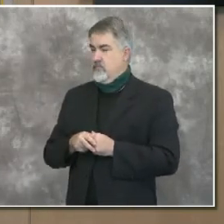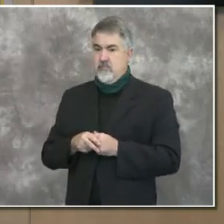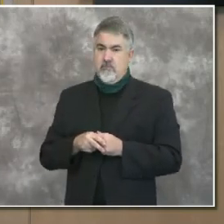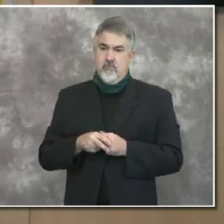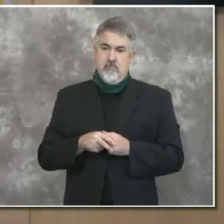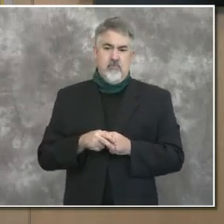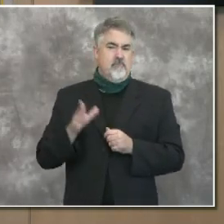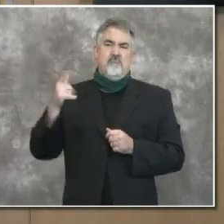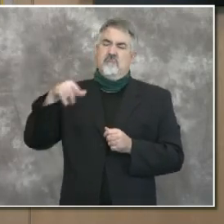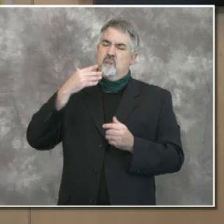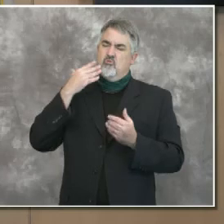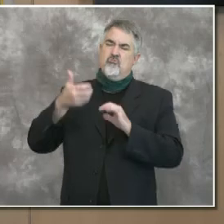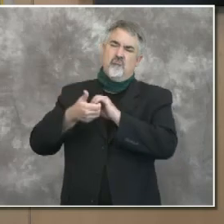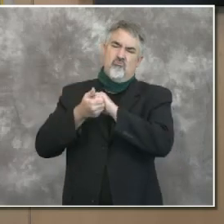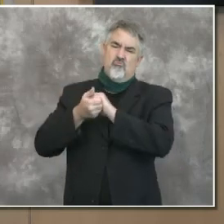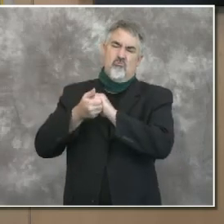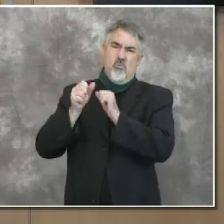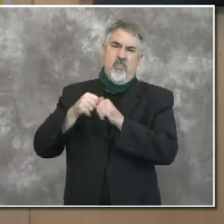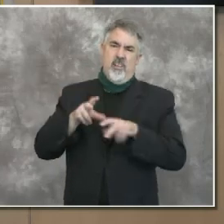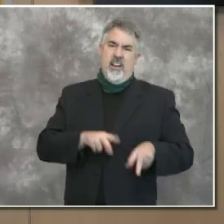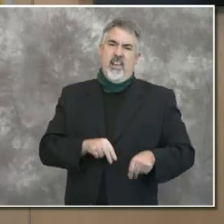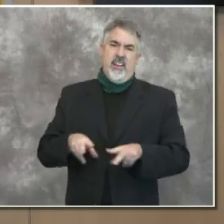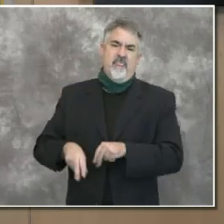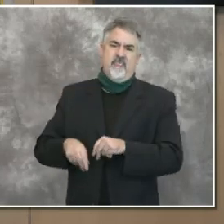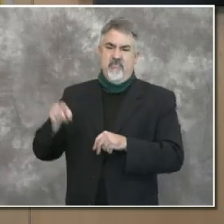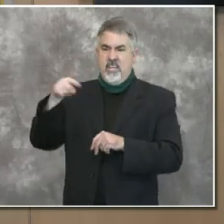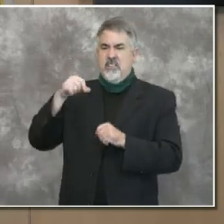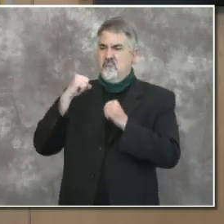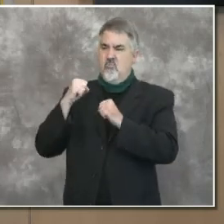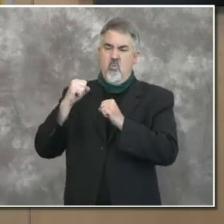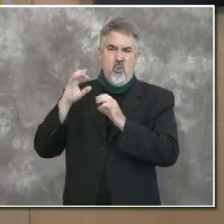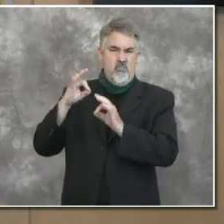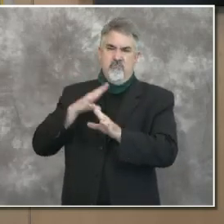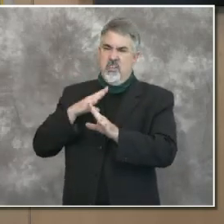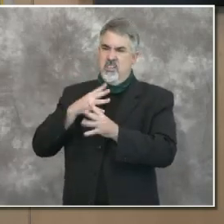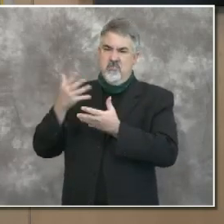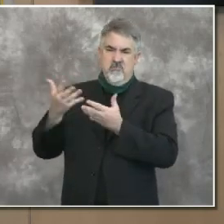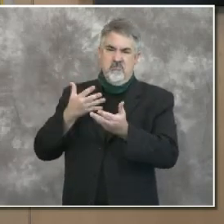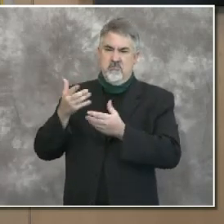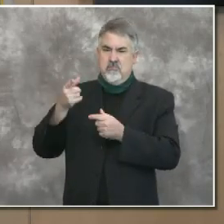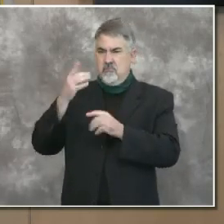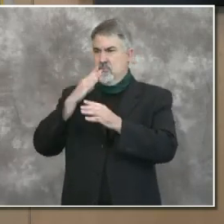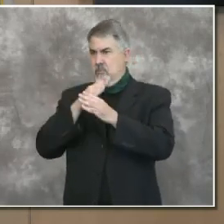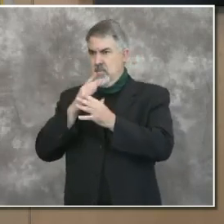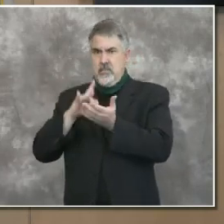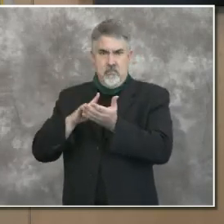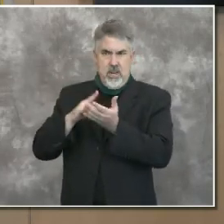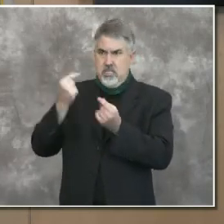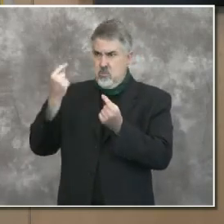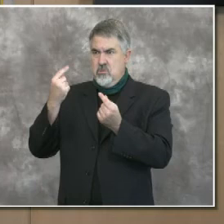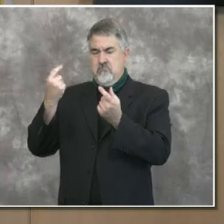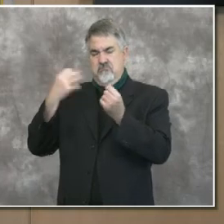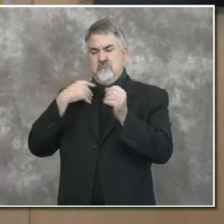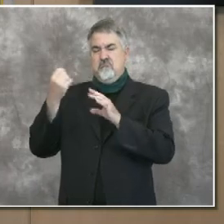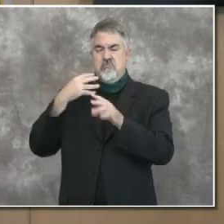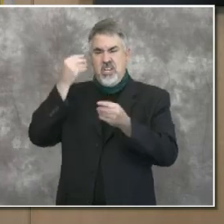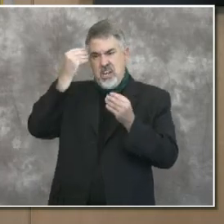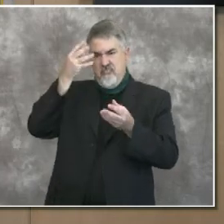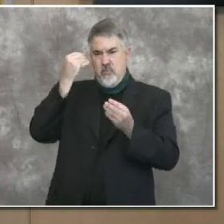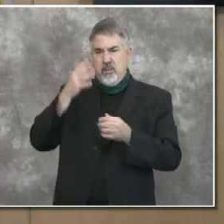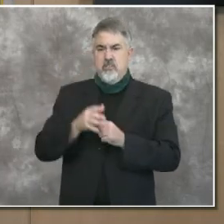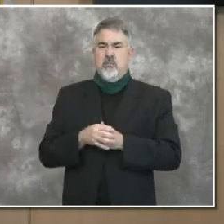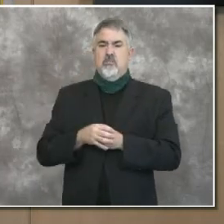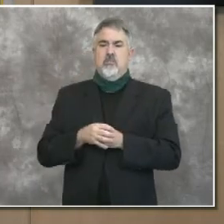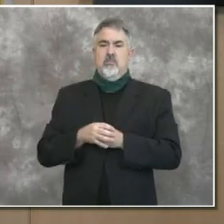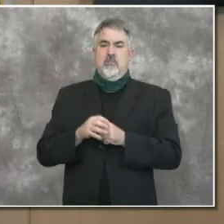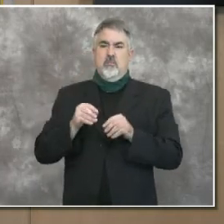side, and of course very strong partners on the preventive medicine side when we have cases that we mutually investigate